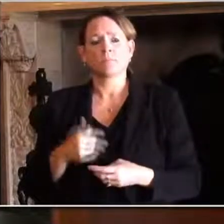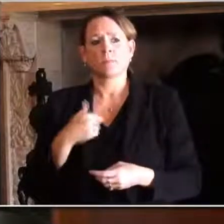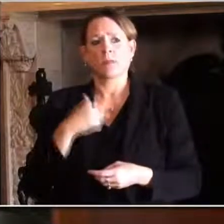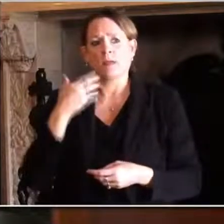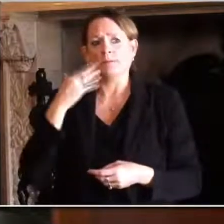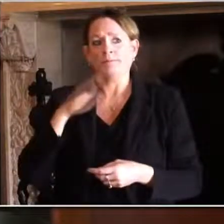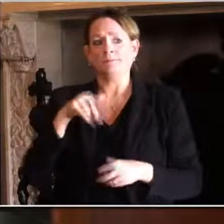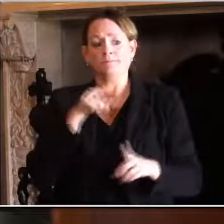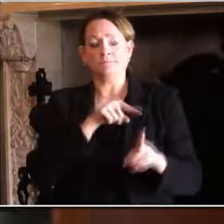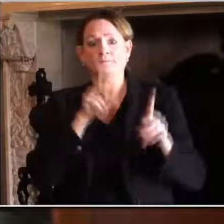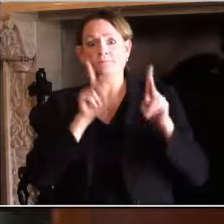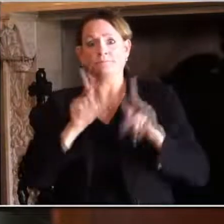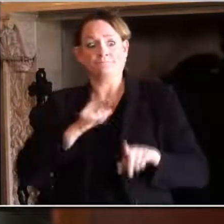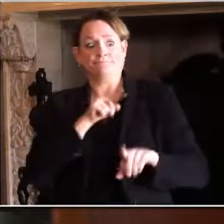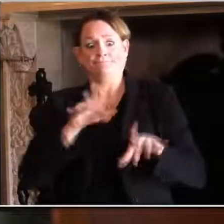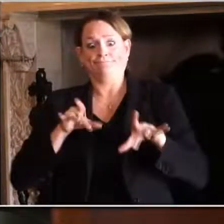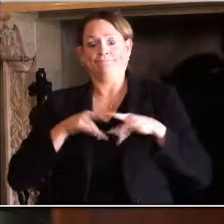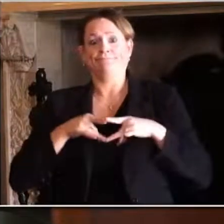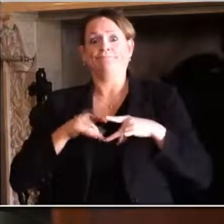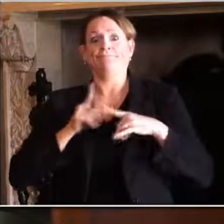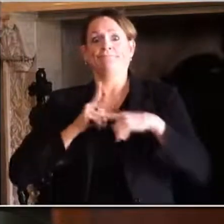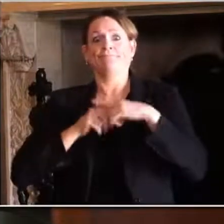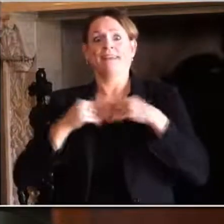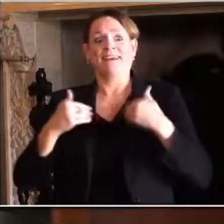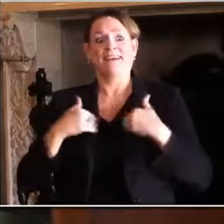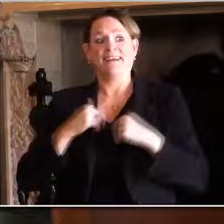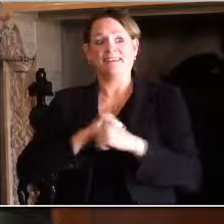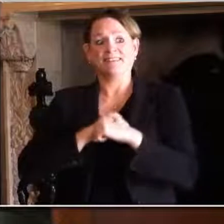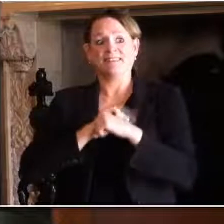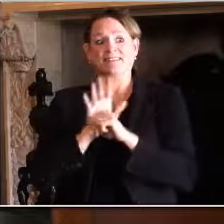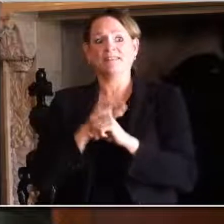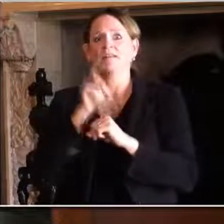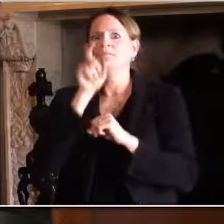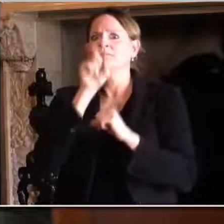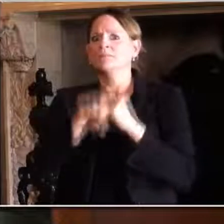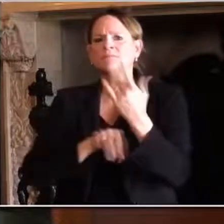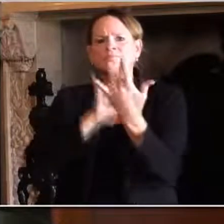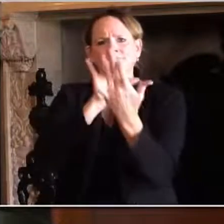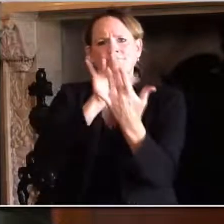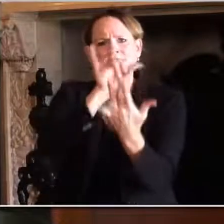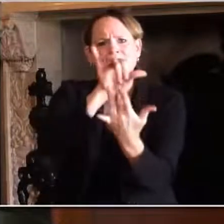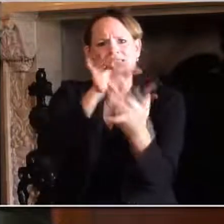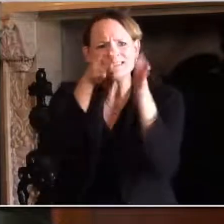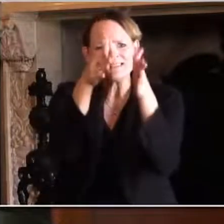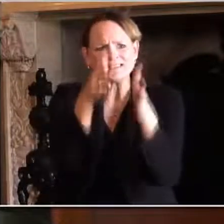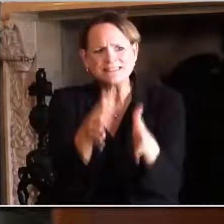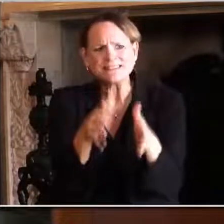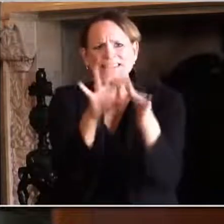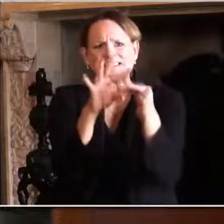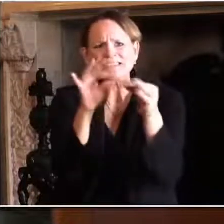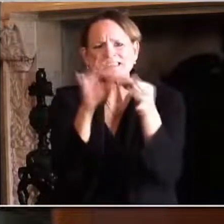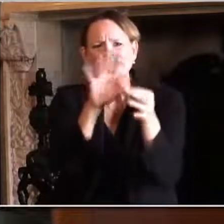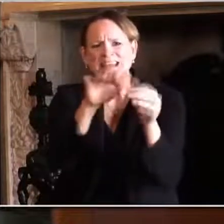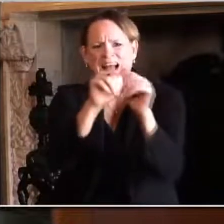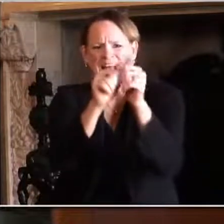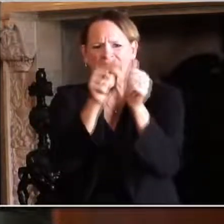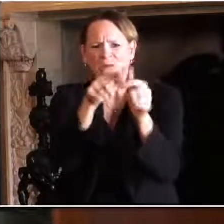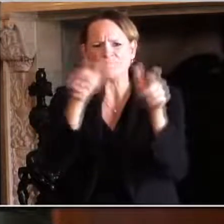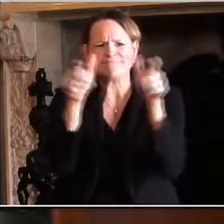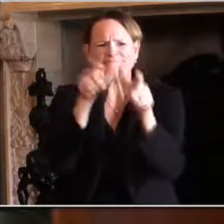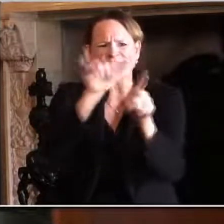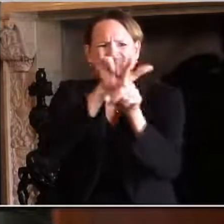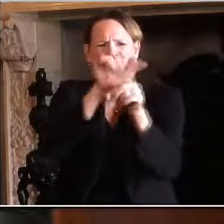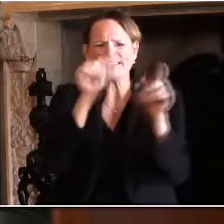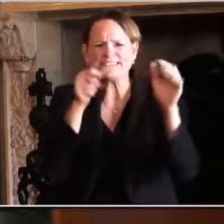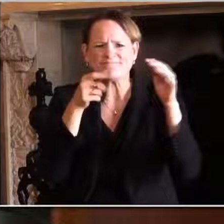so that we can chase those contacts, box this in, stop the spread. When you're in a situation of